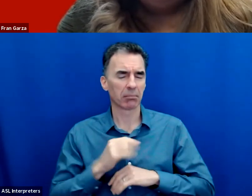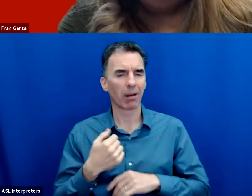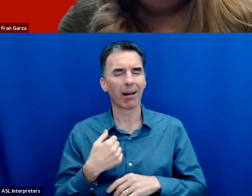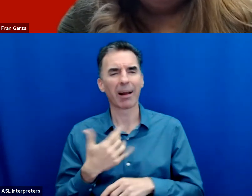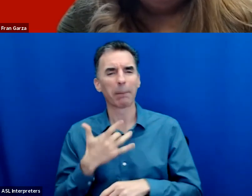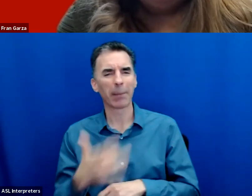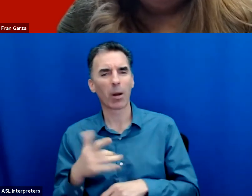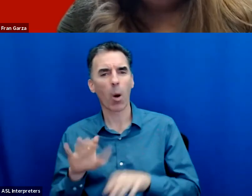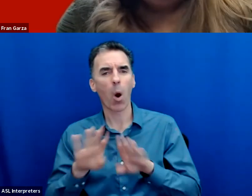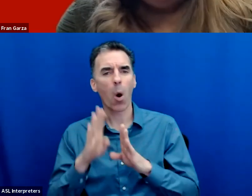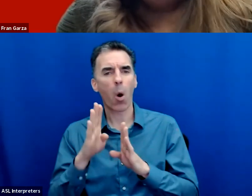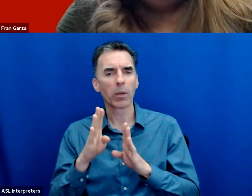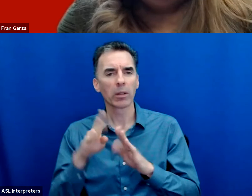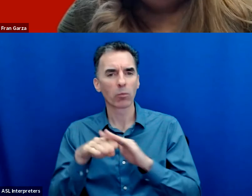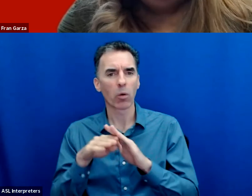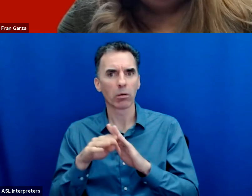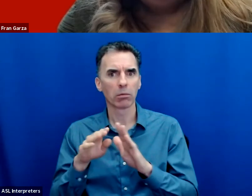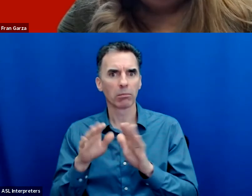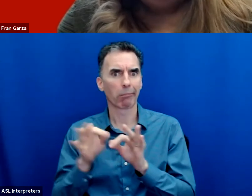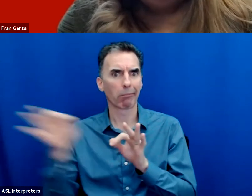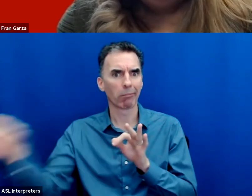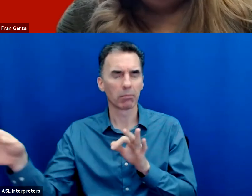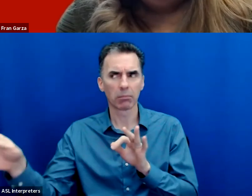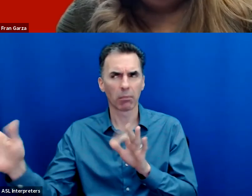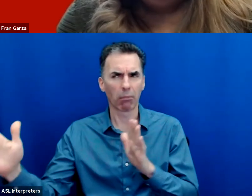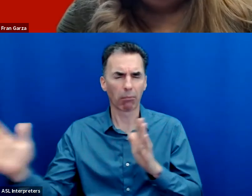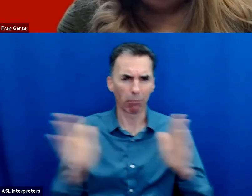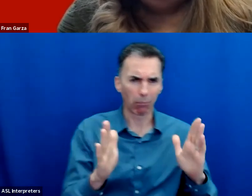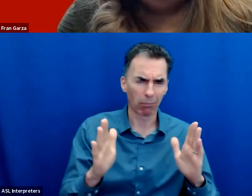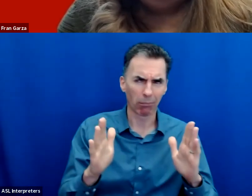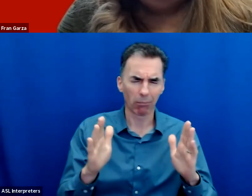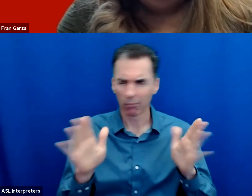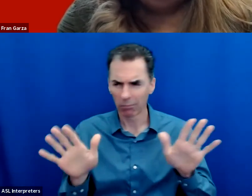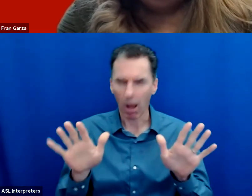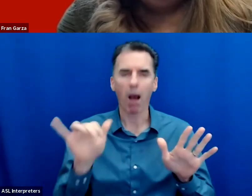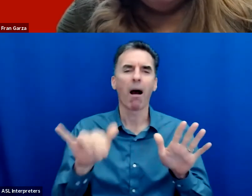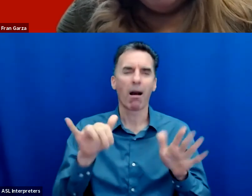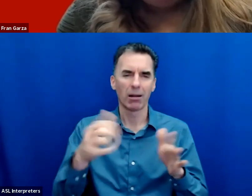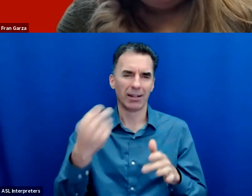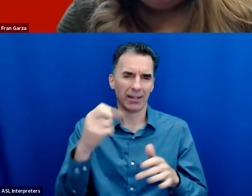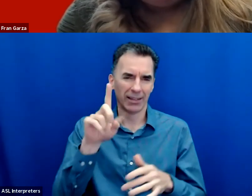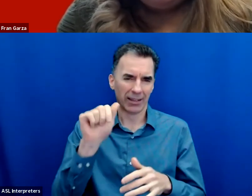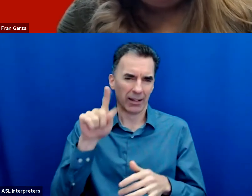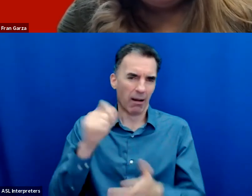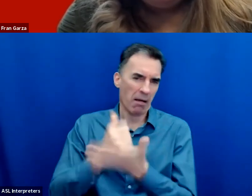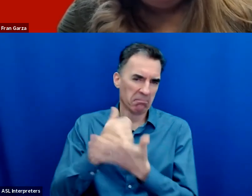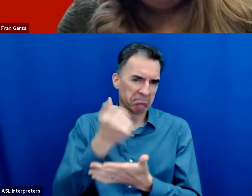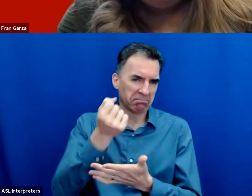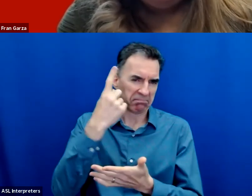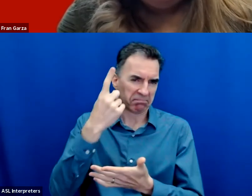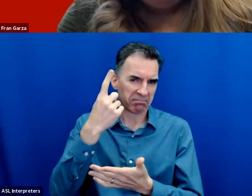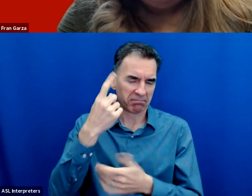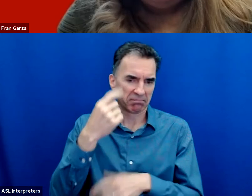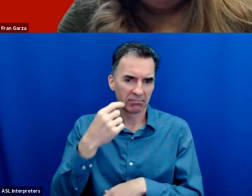enrollments happening later. And so I was just making sure I understood the dates, and you just repeated them for us, which is they do